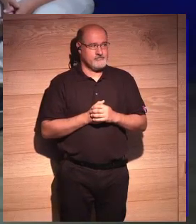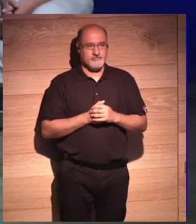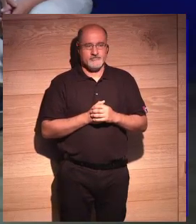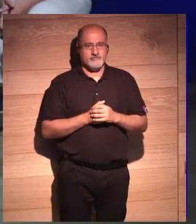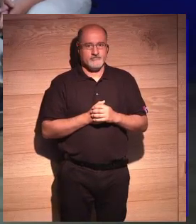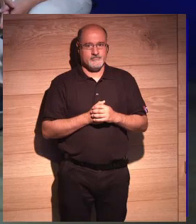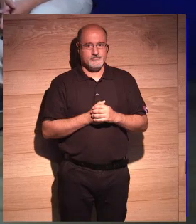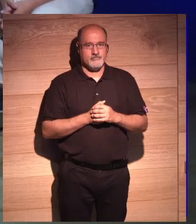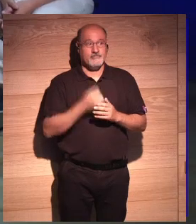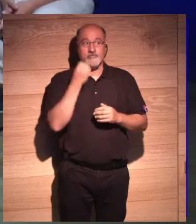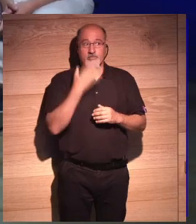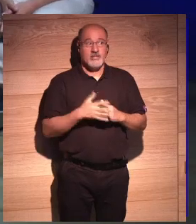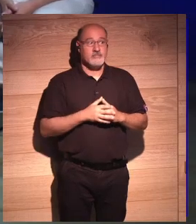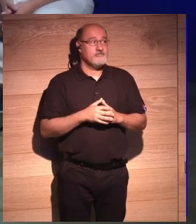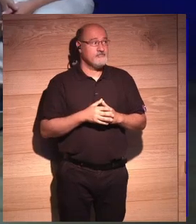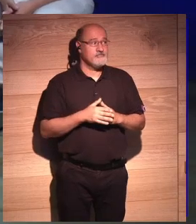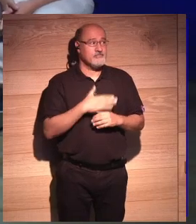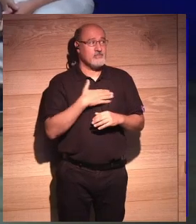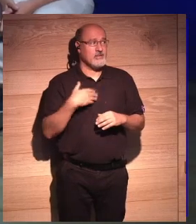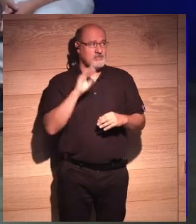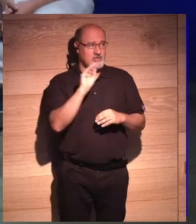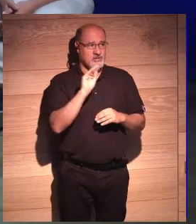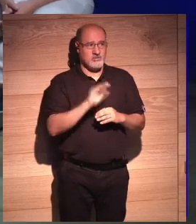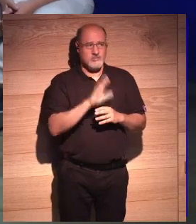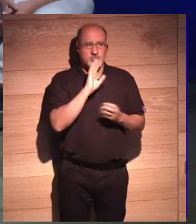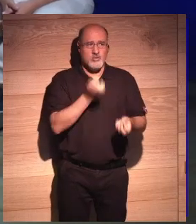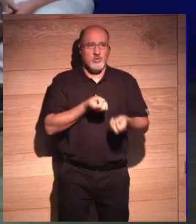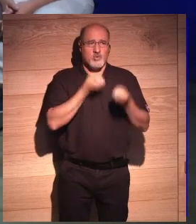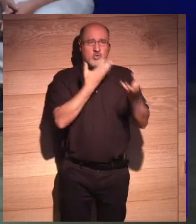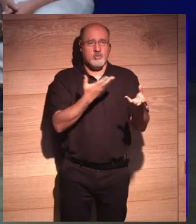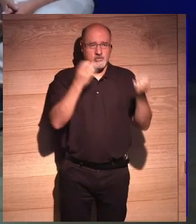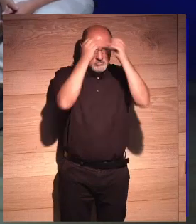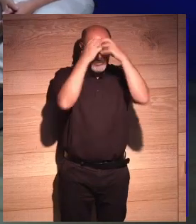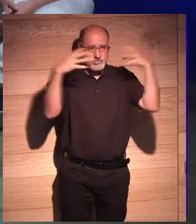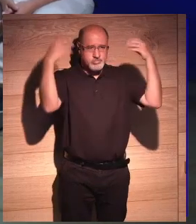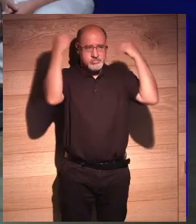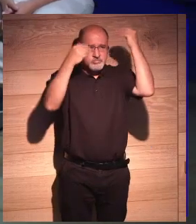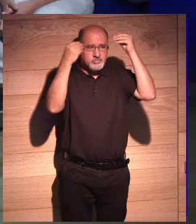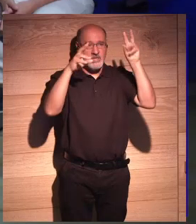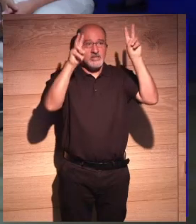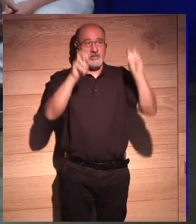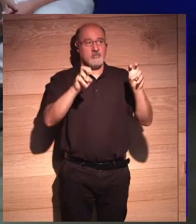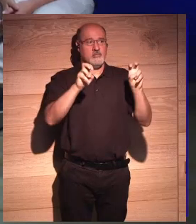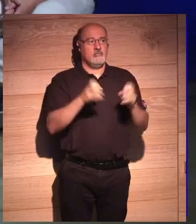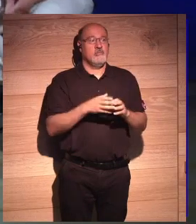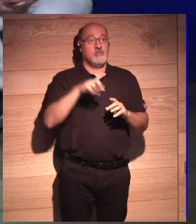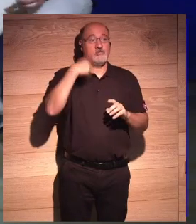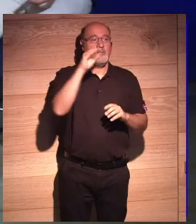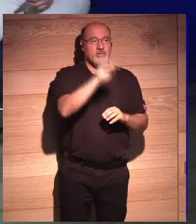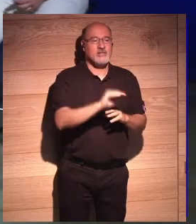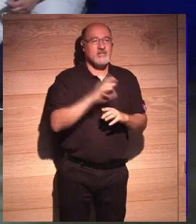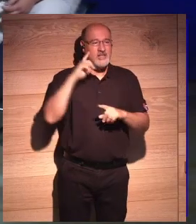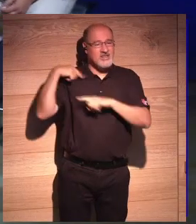the last row. Okay, so I would like to make a remark and reflection, and I will end up with